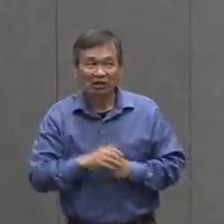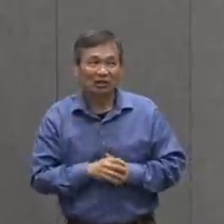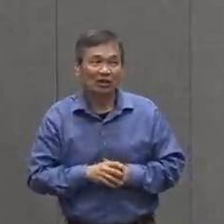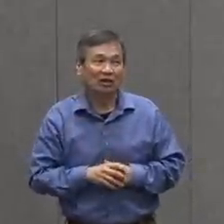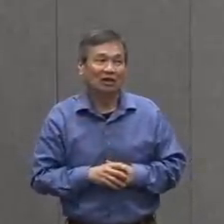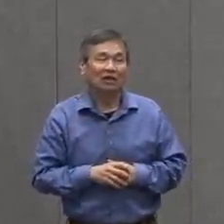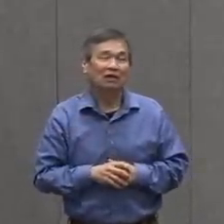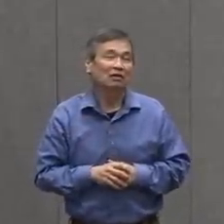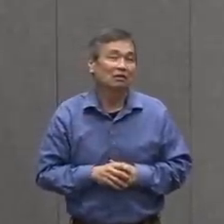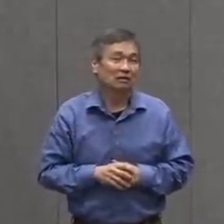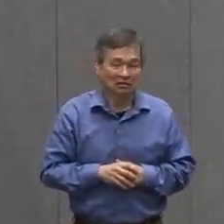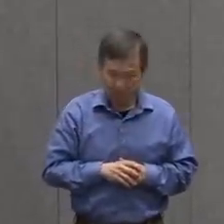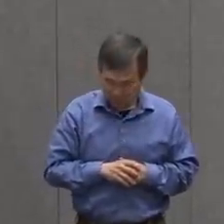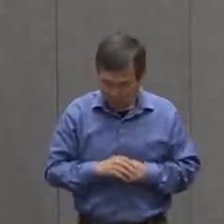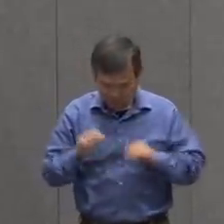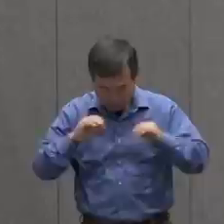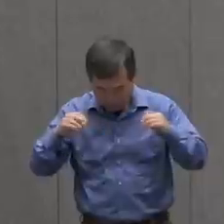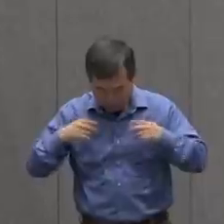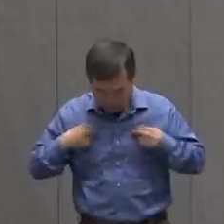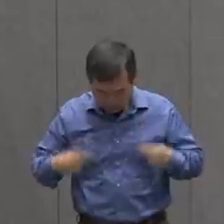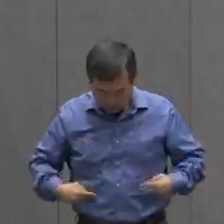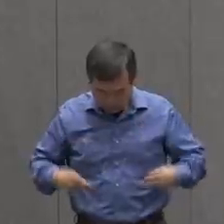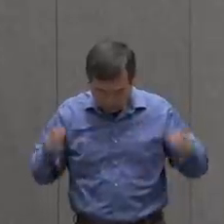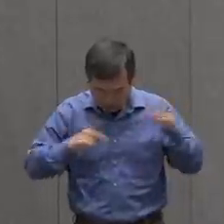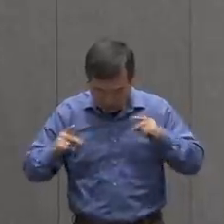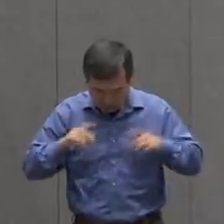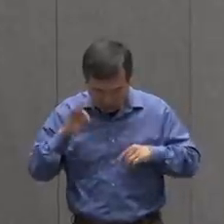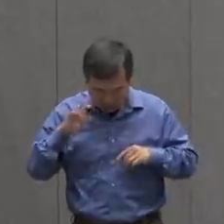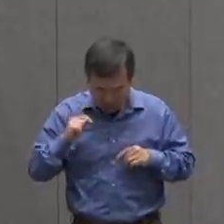I don't see any human feet.